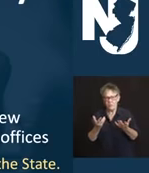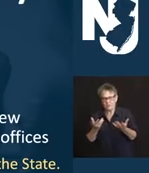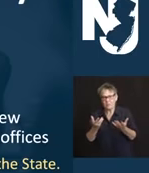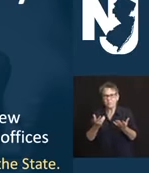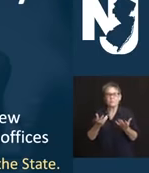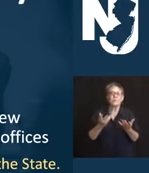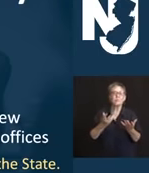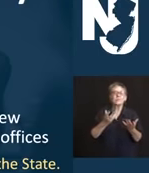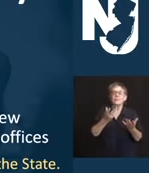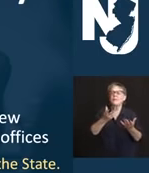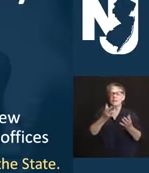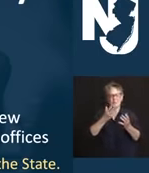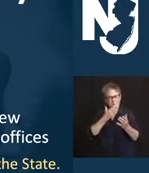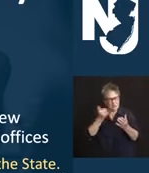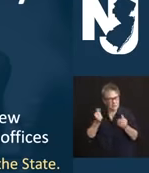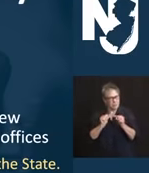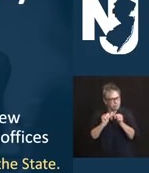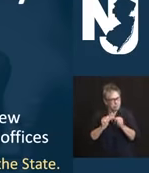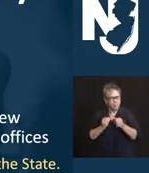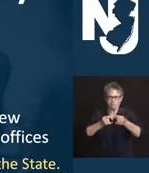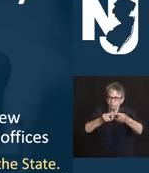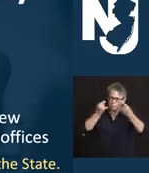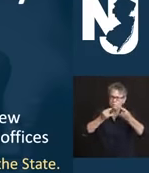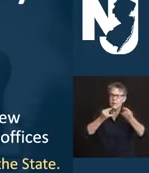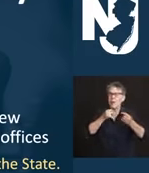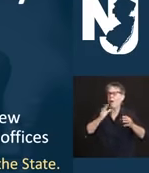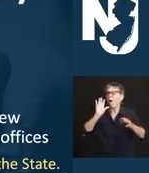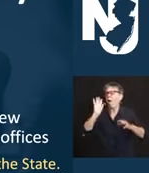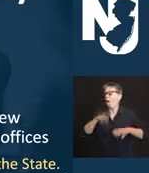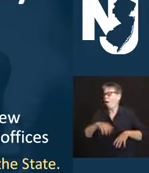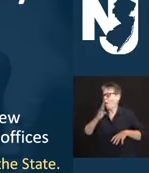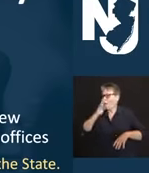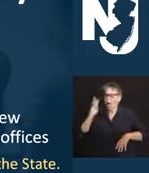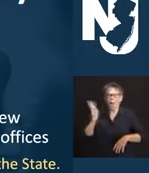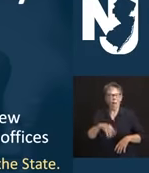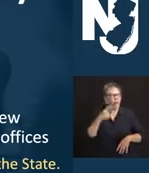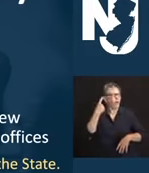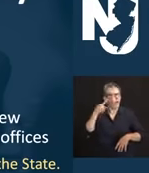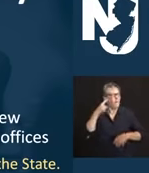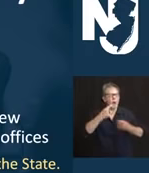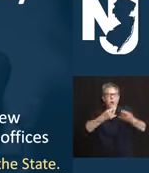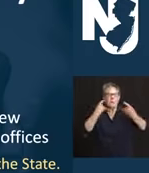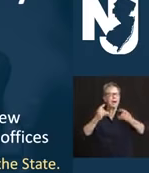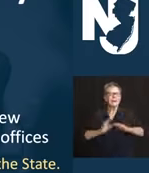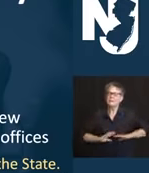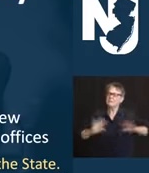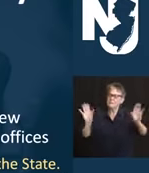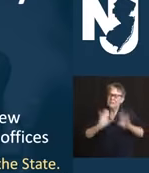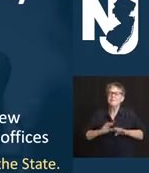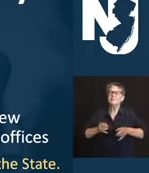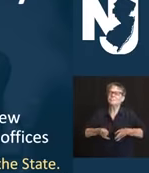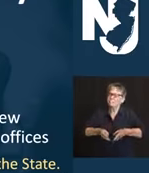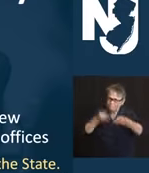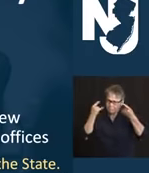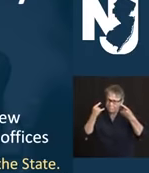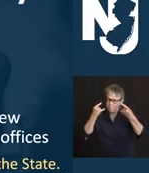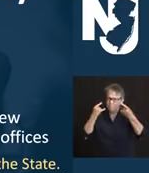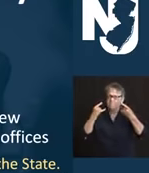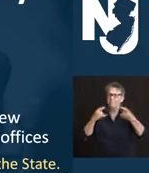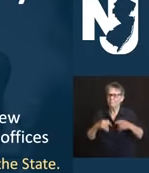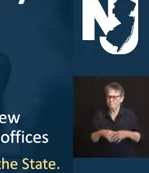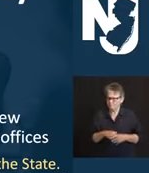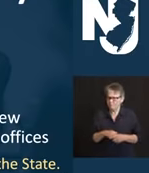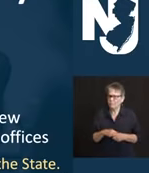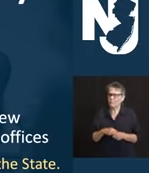gradually restart indoor activities, we are being very strict in requiring face coverings, whether it's in a retail shop or a house